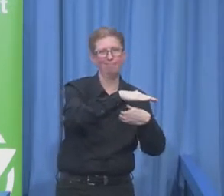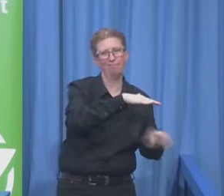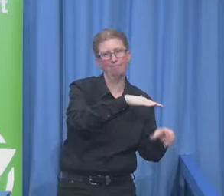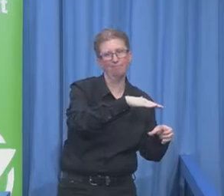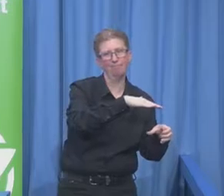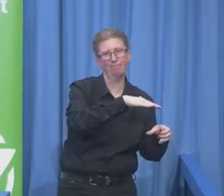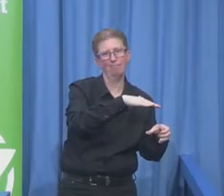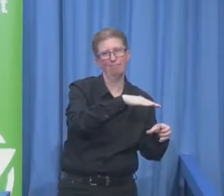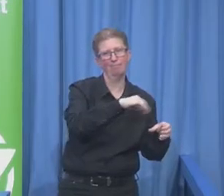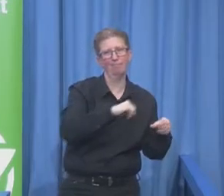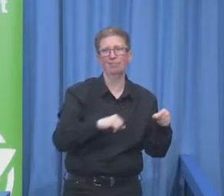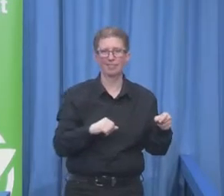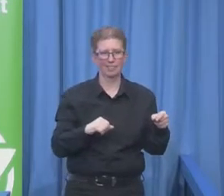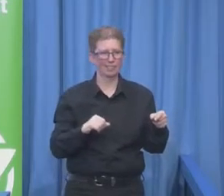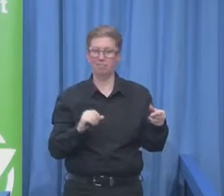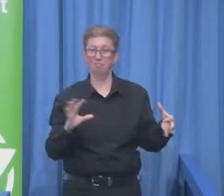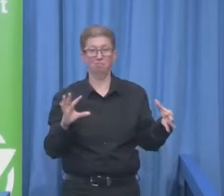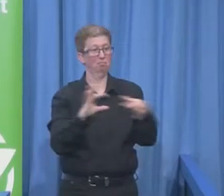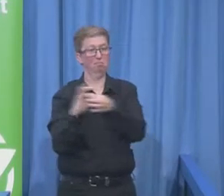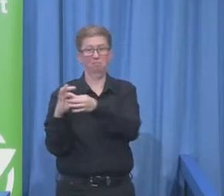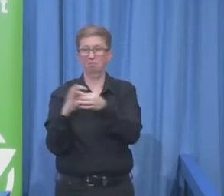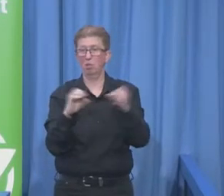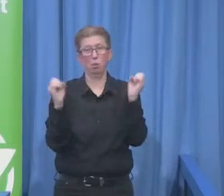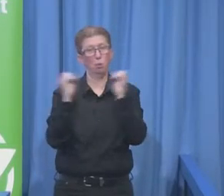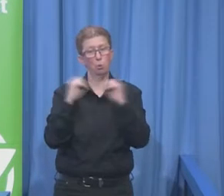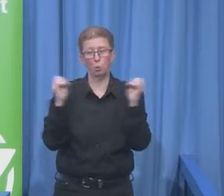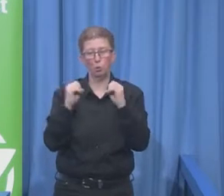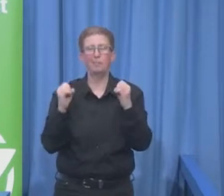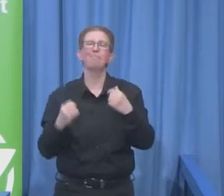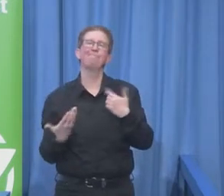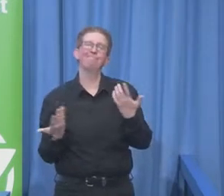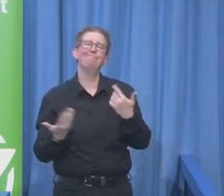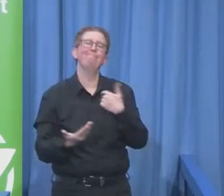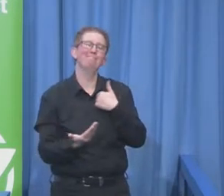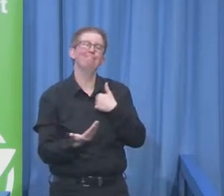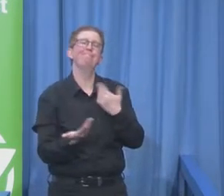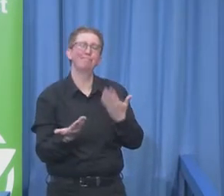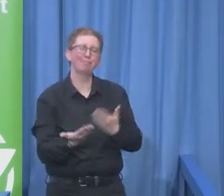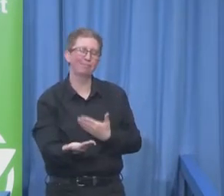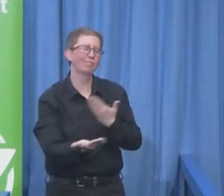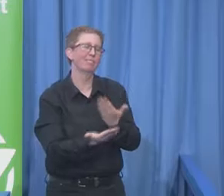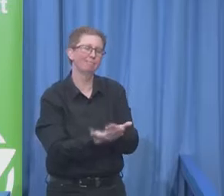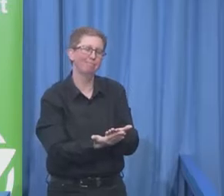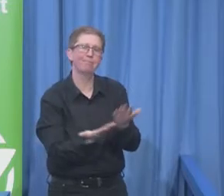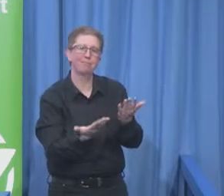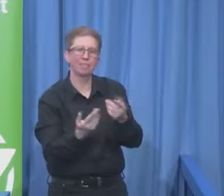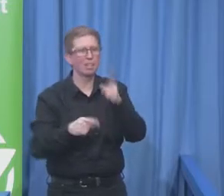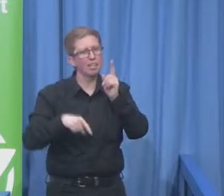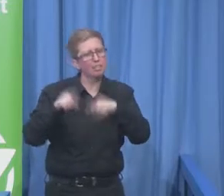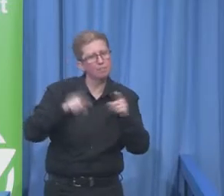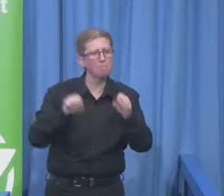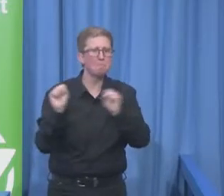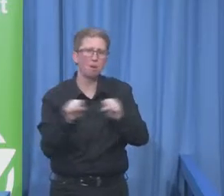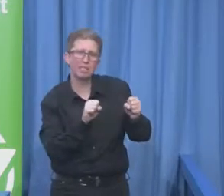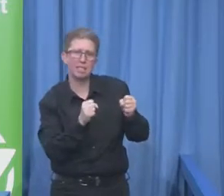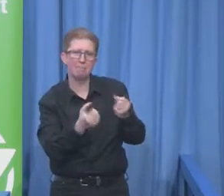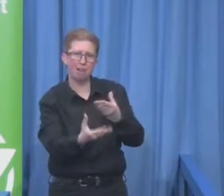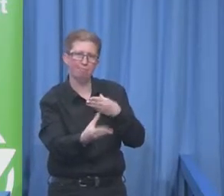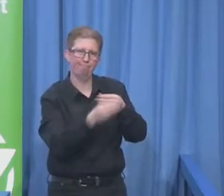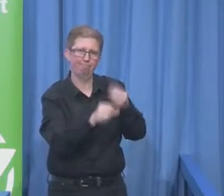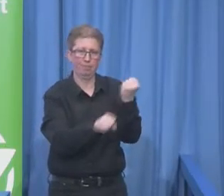institute, separate from the TVET. And why is that? I was a teacher for 20 years, and I can tell you that education